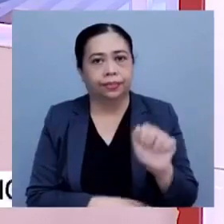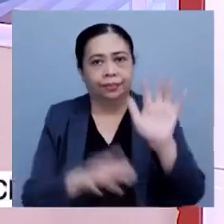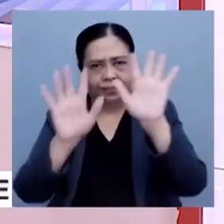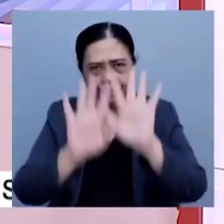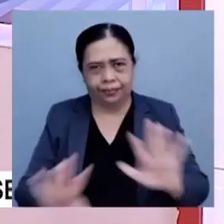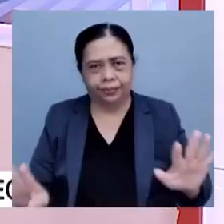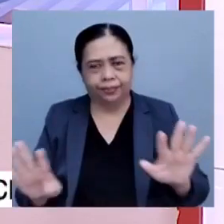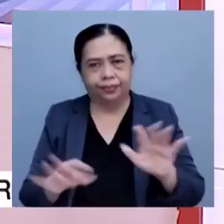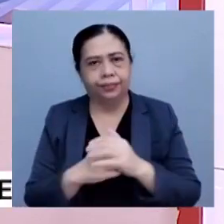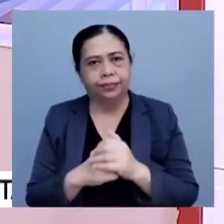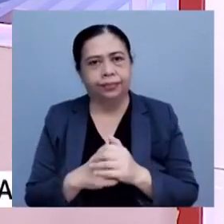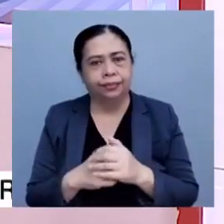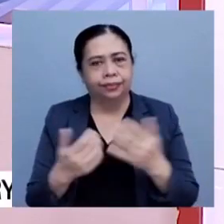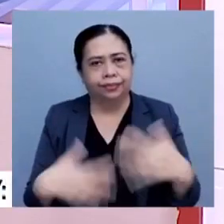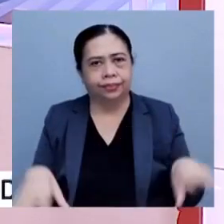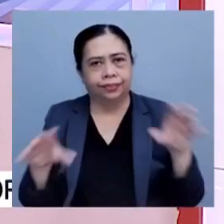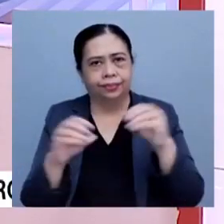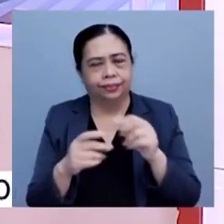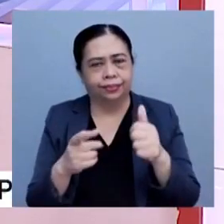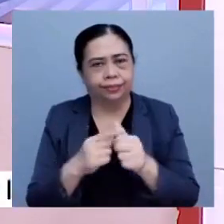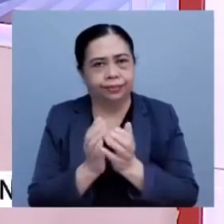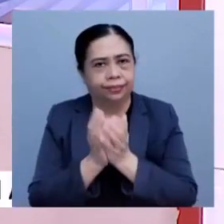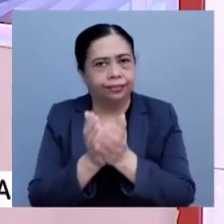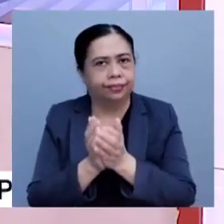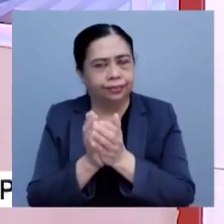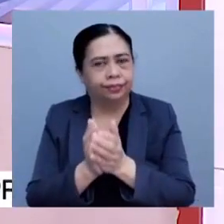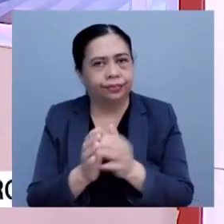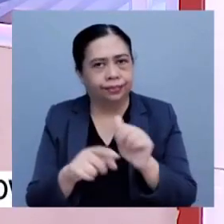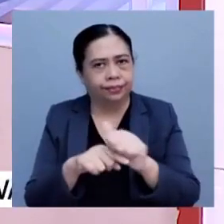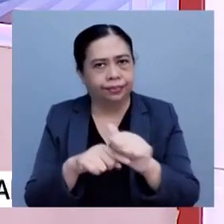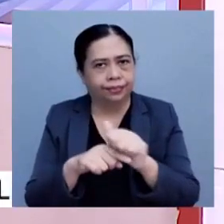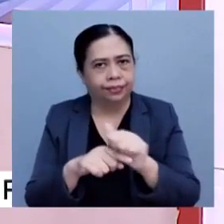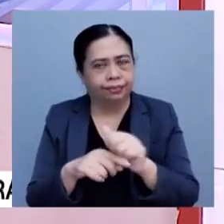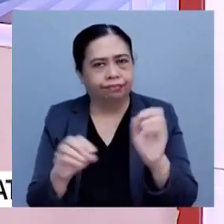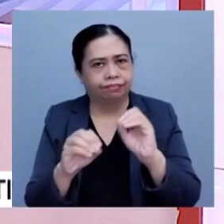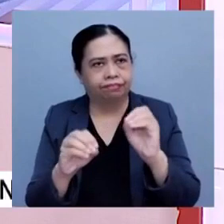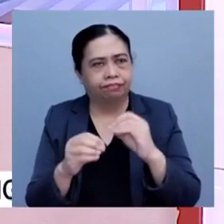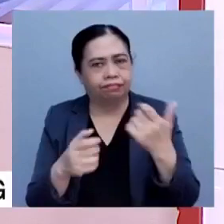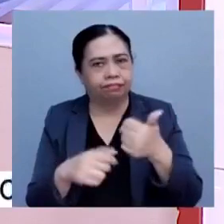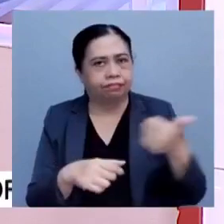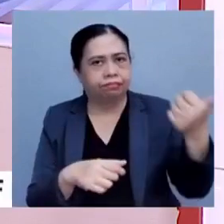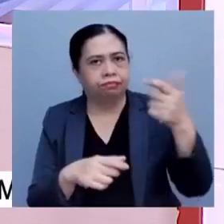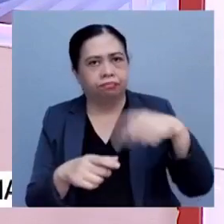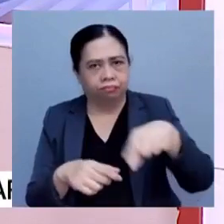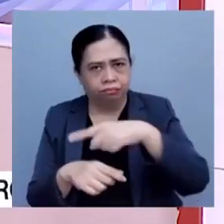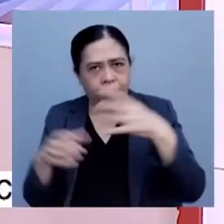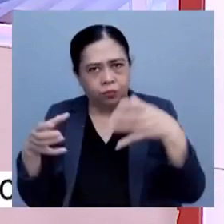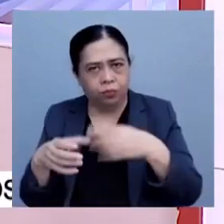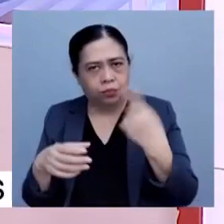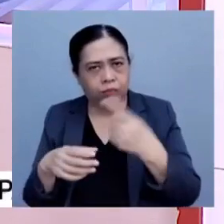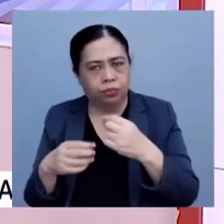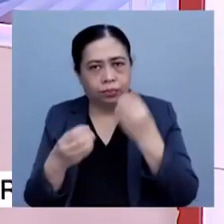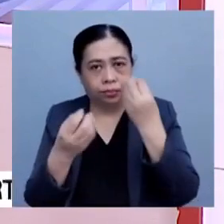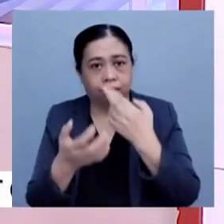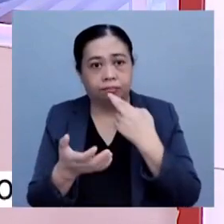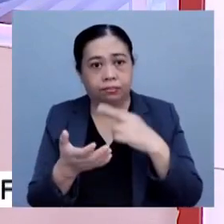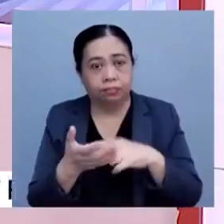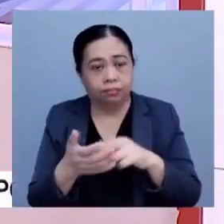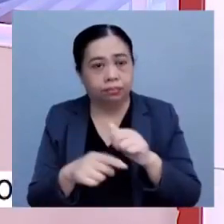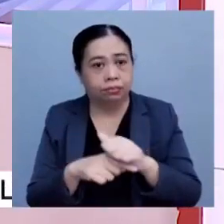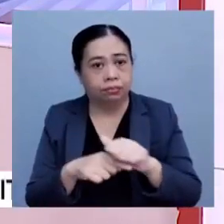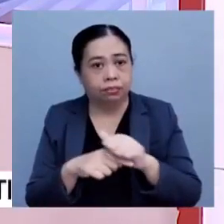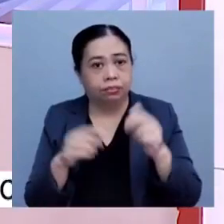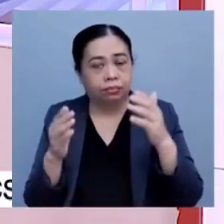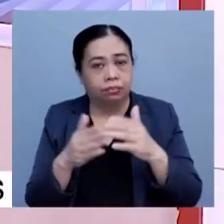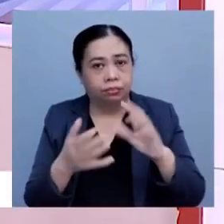recently concluded its first joint naval exercises without any outside power. And as this report tells us, the drills, which focus on